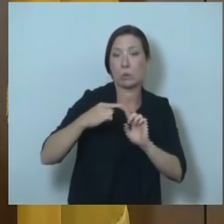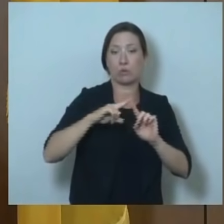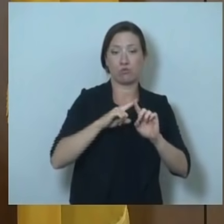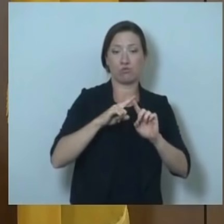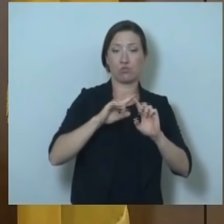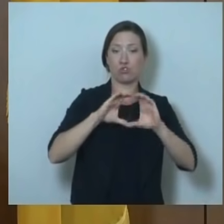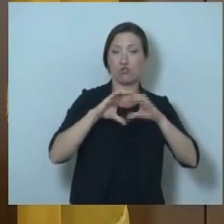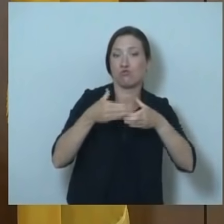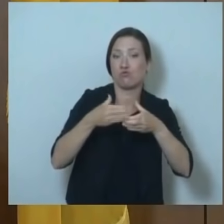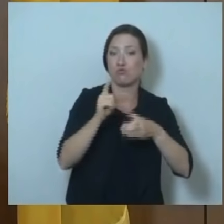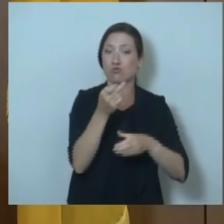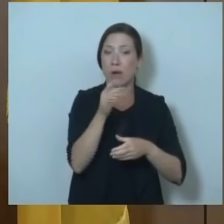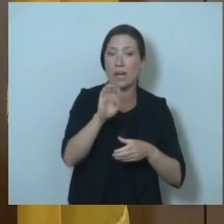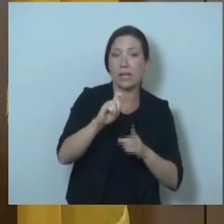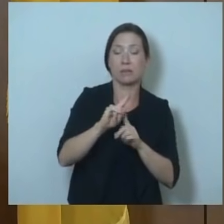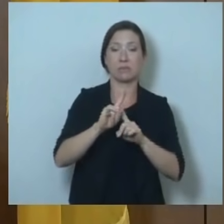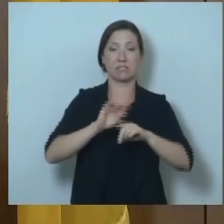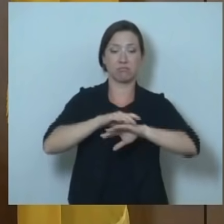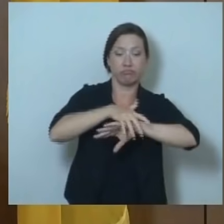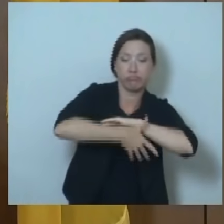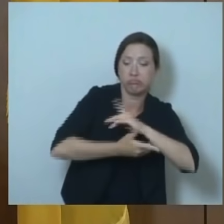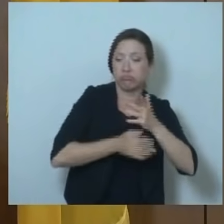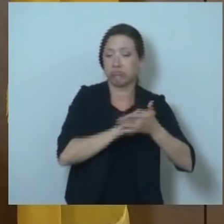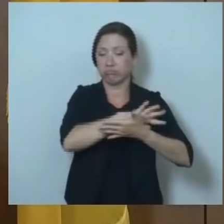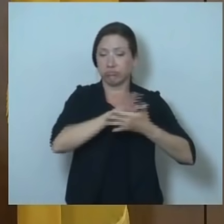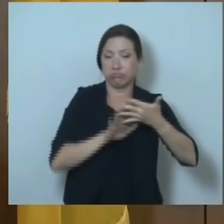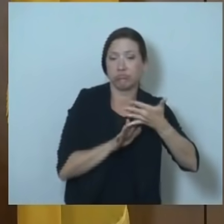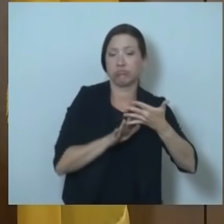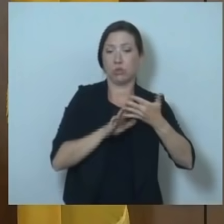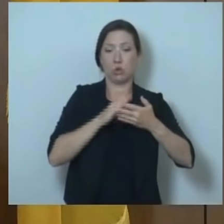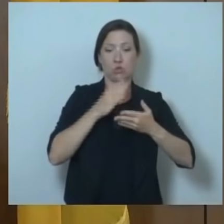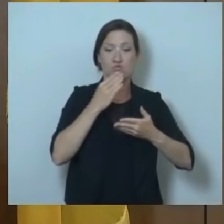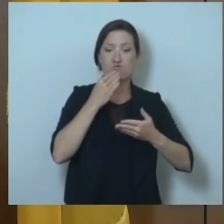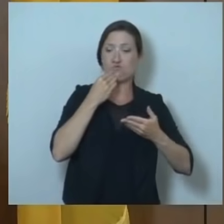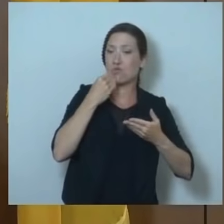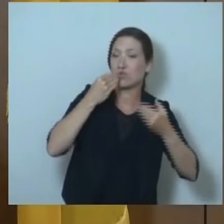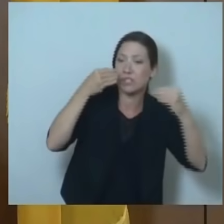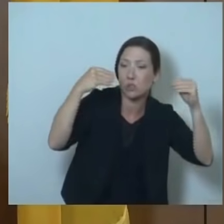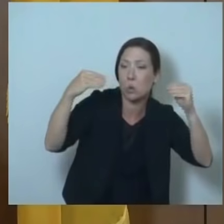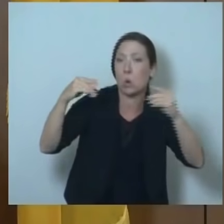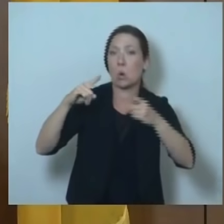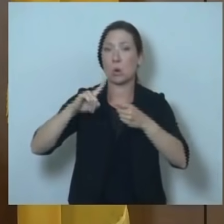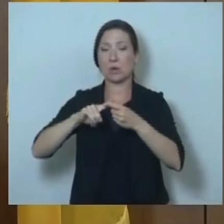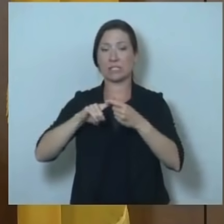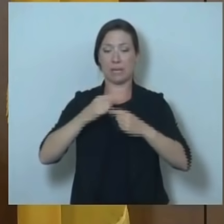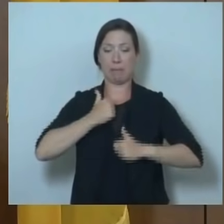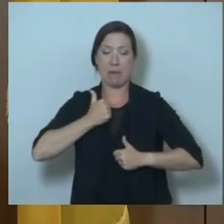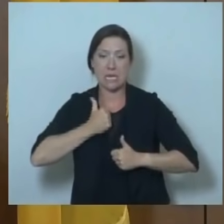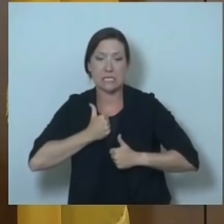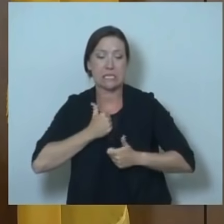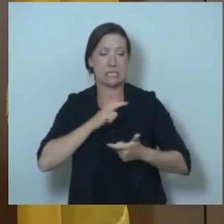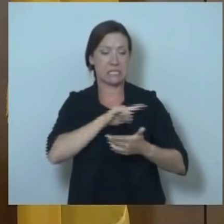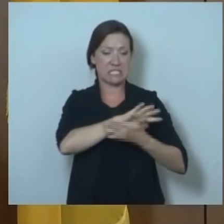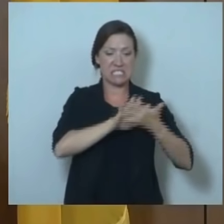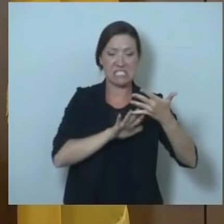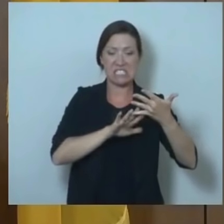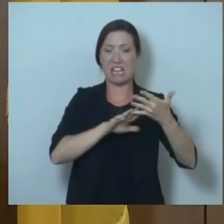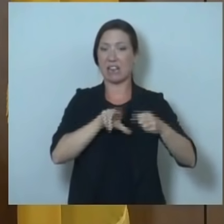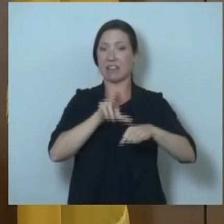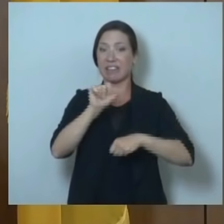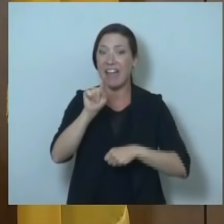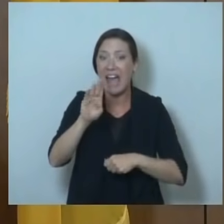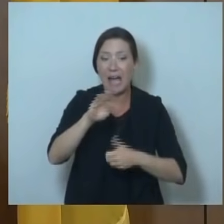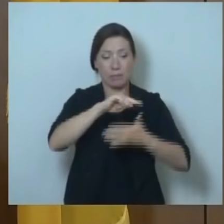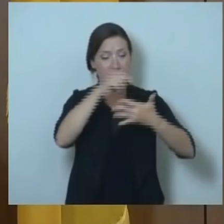facilities, grocery stores, child care workers, our bases, any number of assets, our national labs, we want